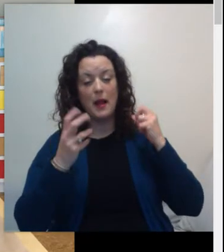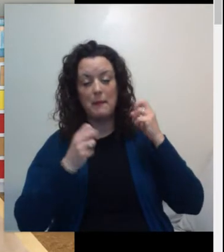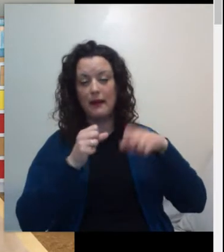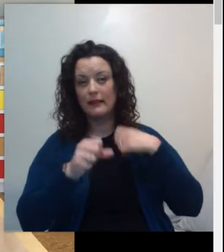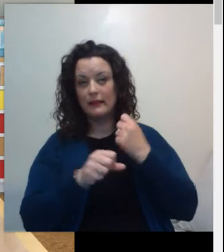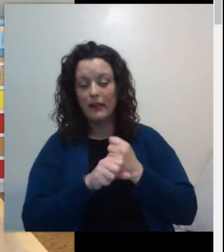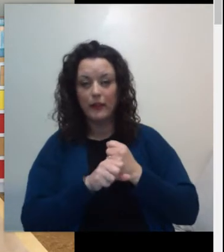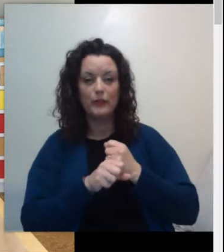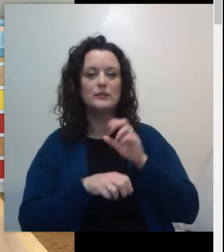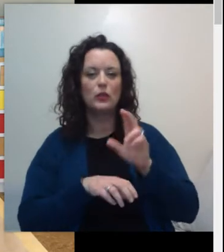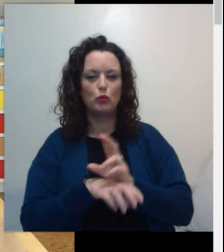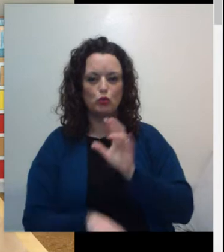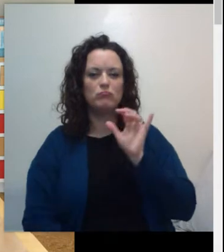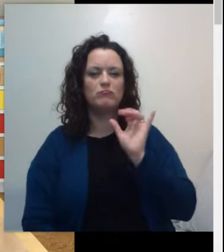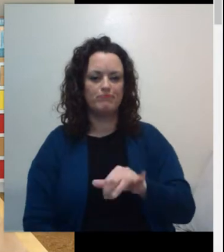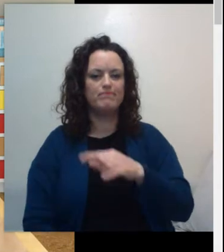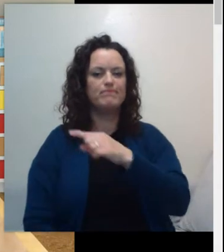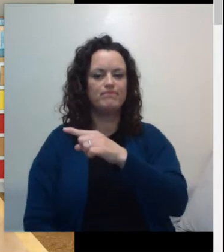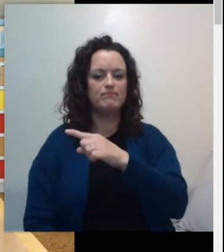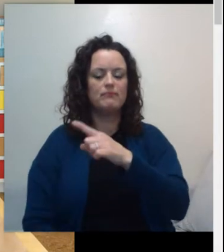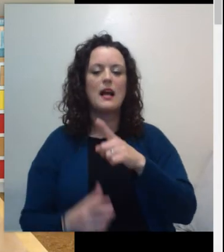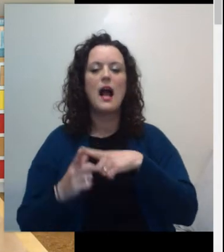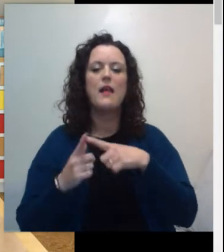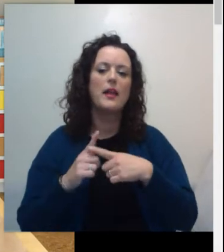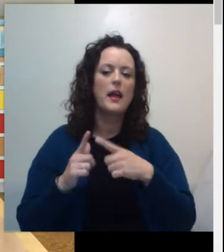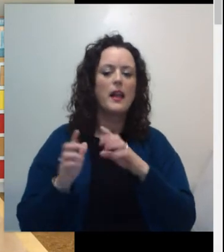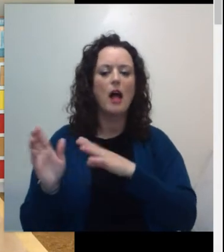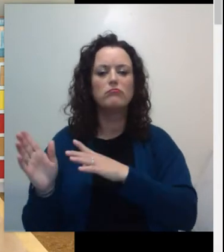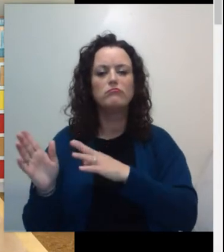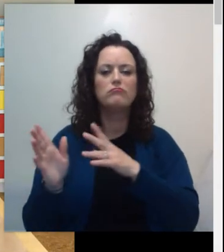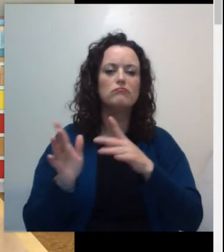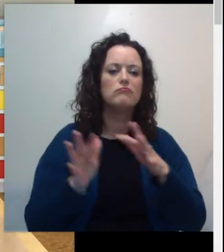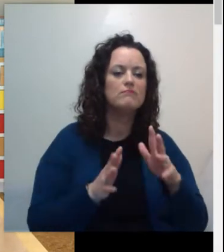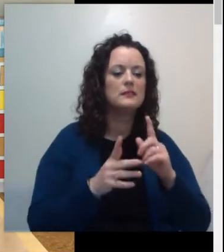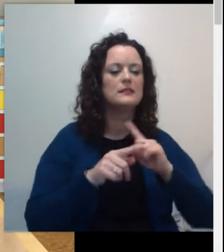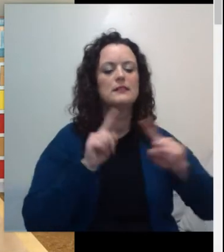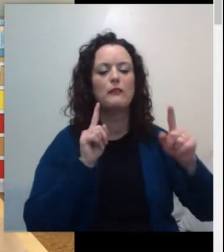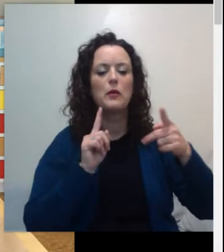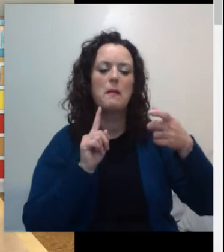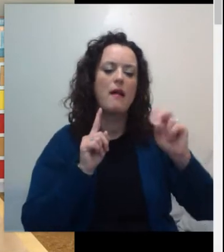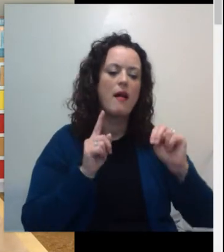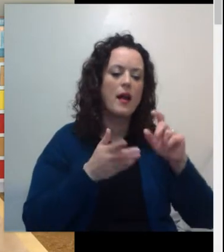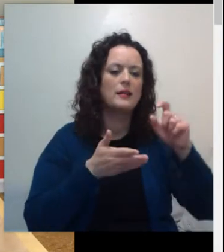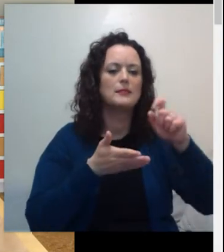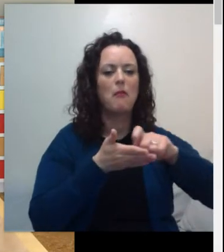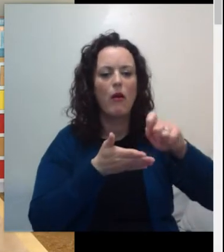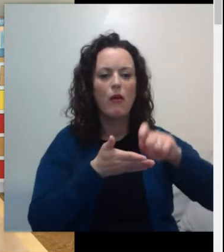and years and years and years. And then I started using different pens and markers and brush pens. Take this, dip it